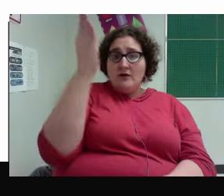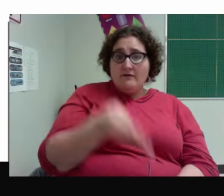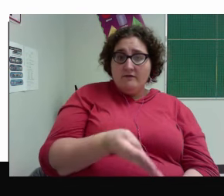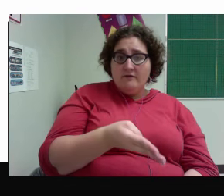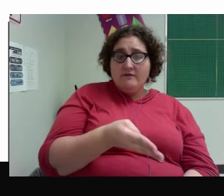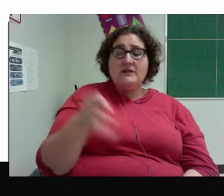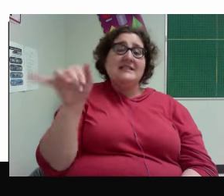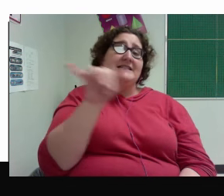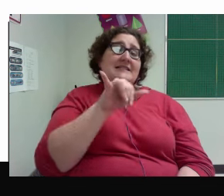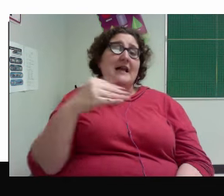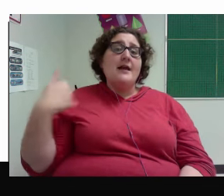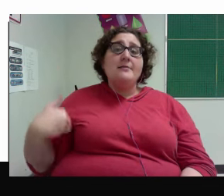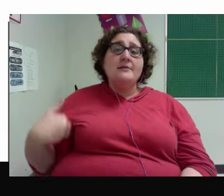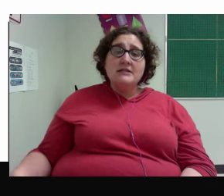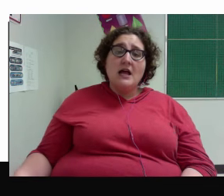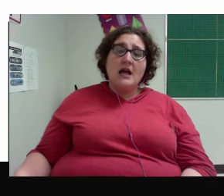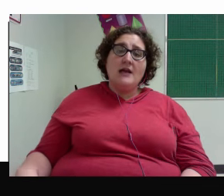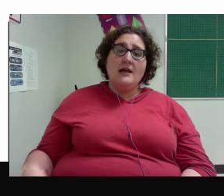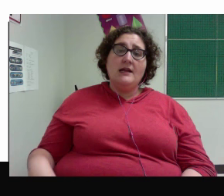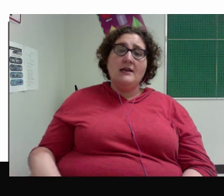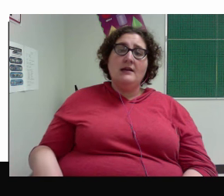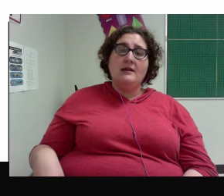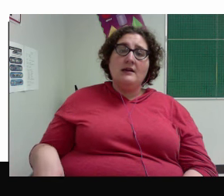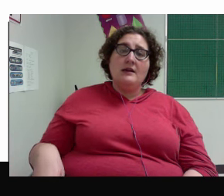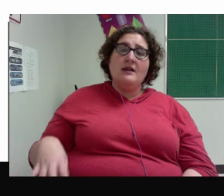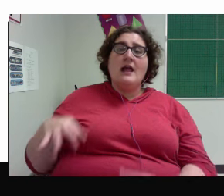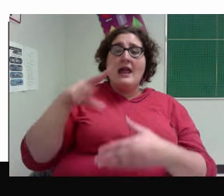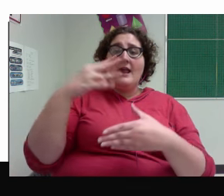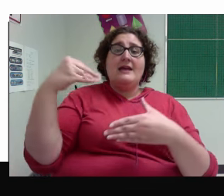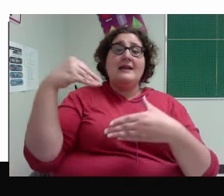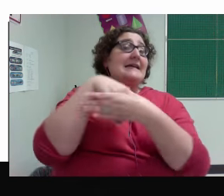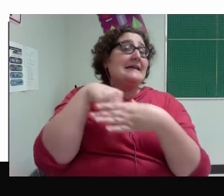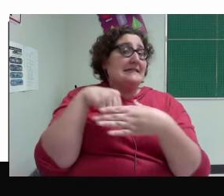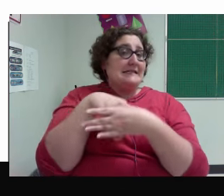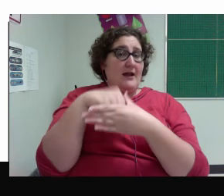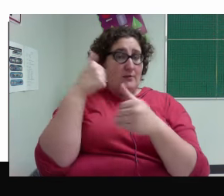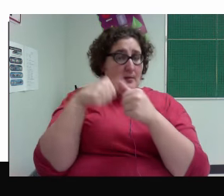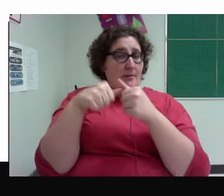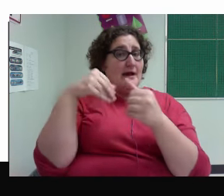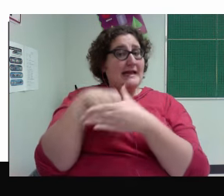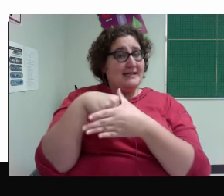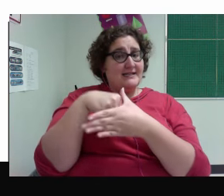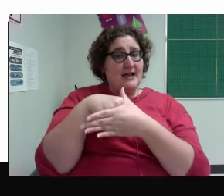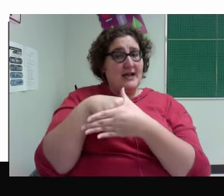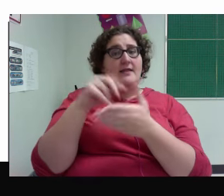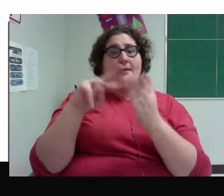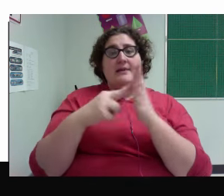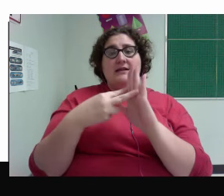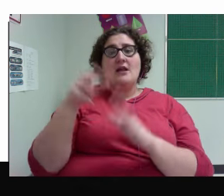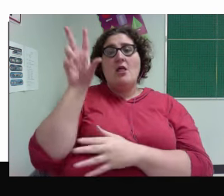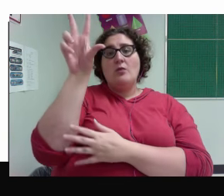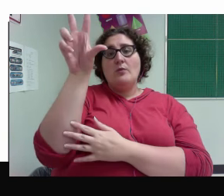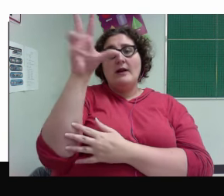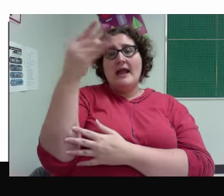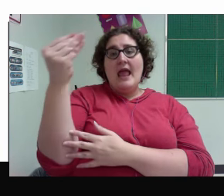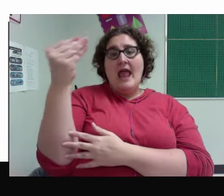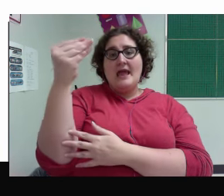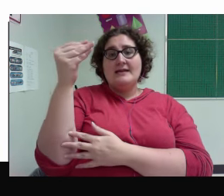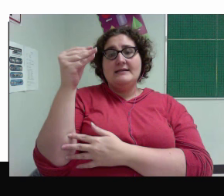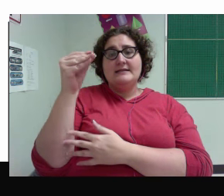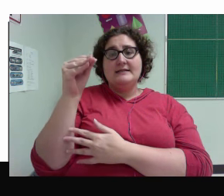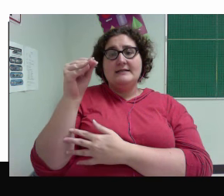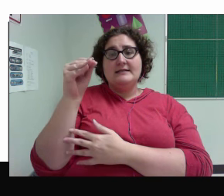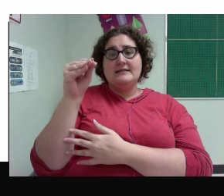and if they're on the same side of the transversal and on the interior, we're looking at angle 3